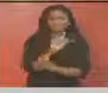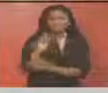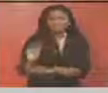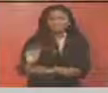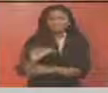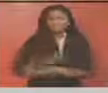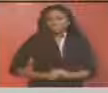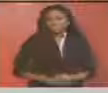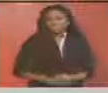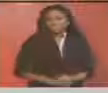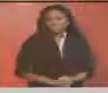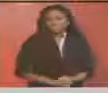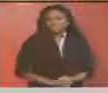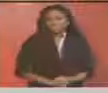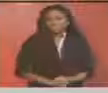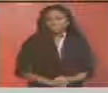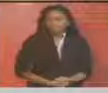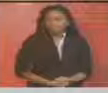vaccination plan.